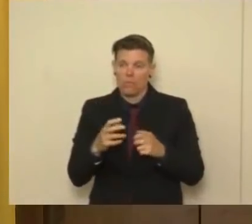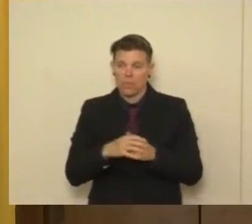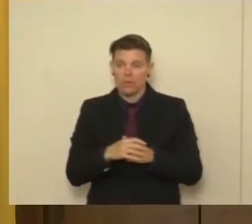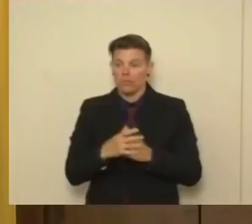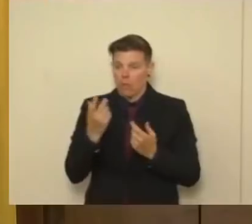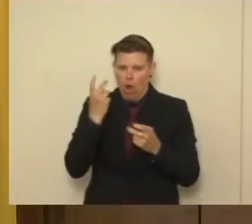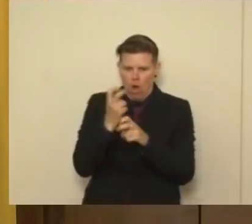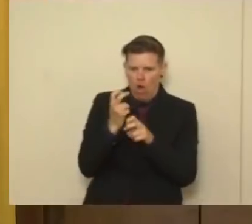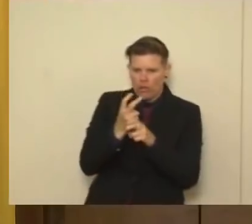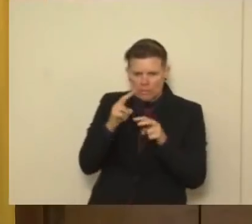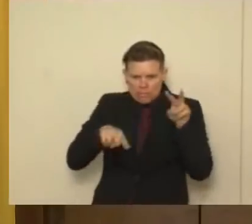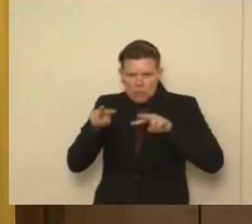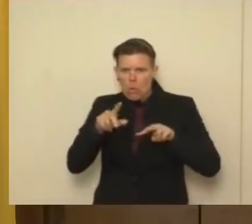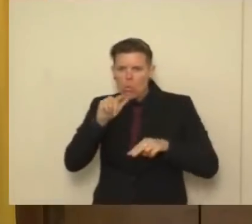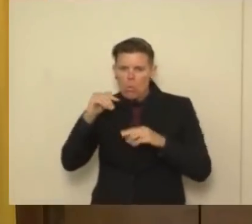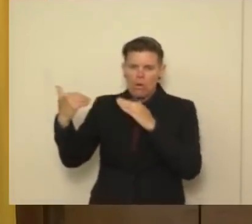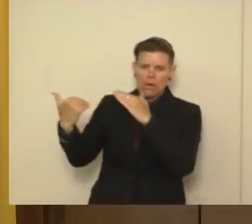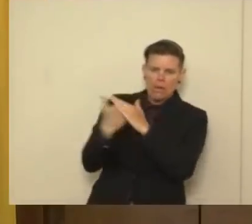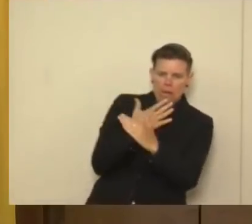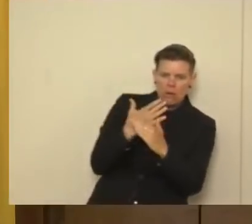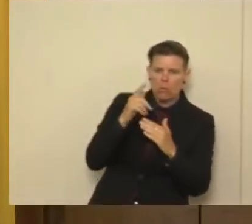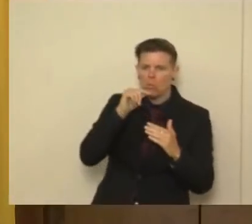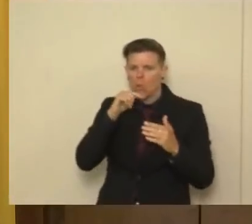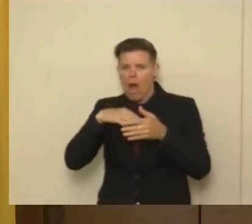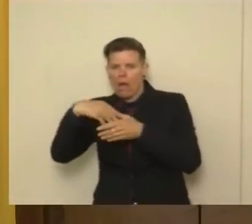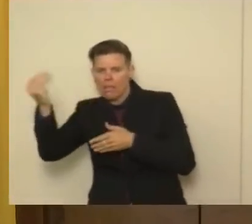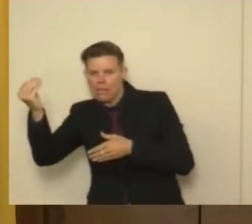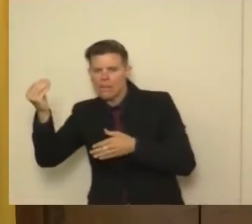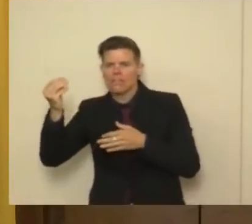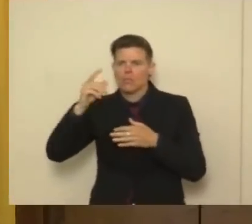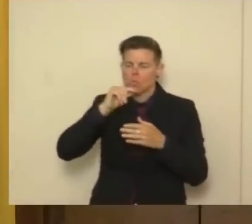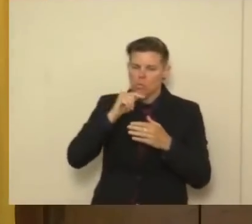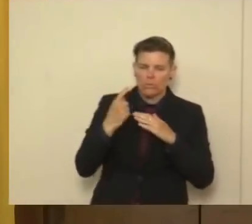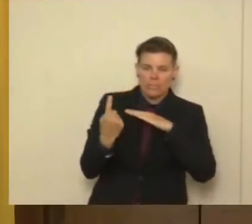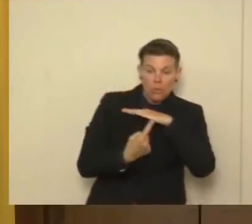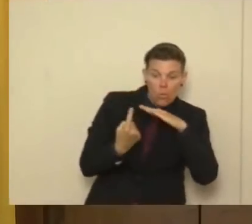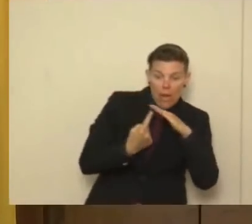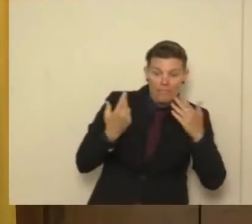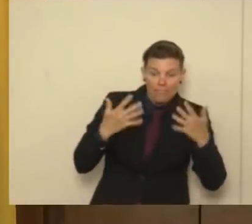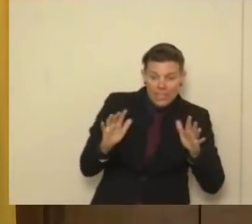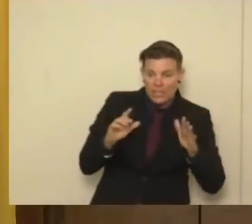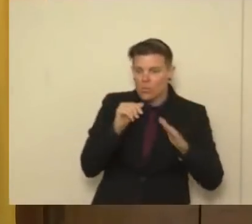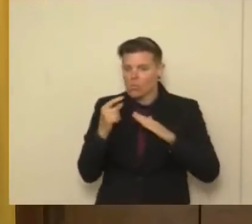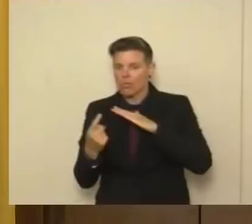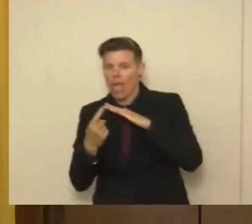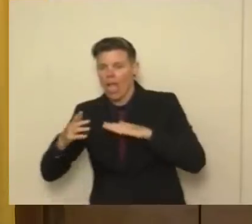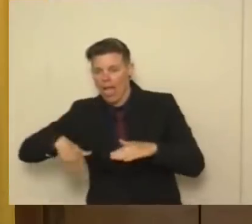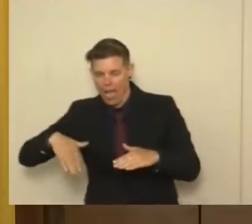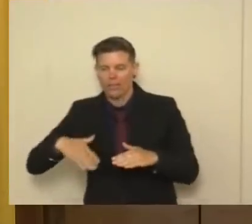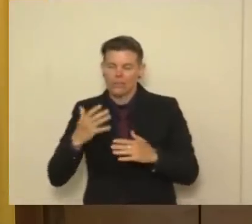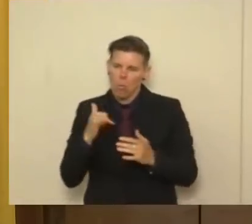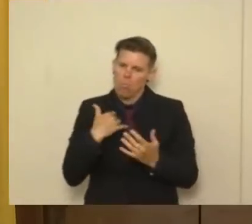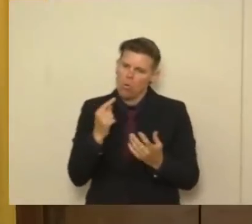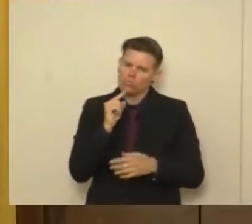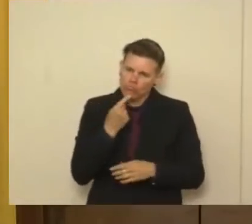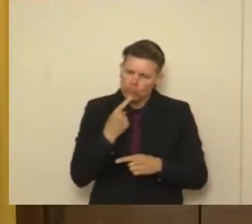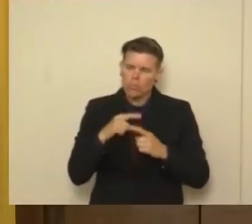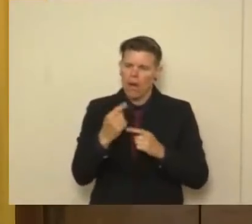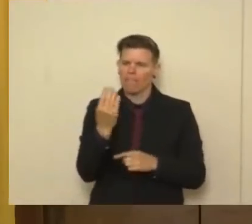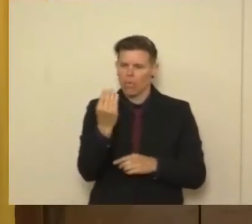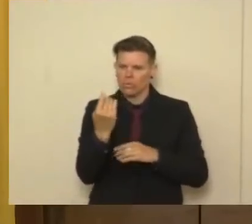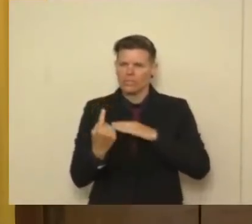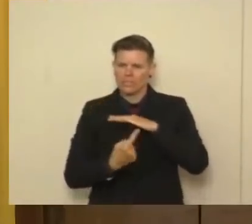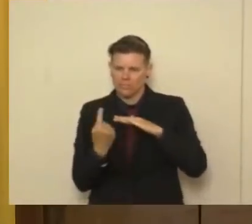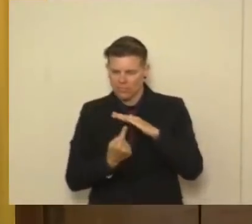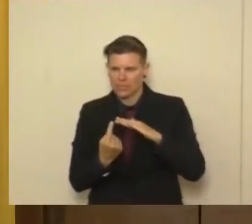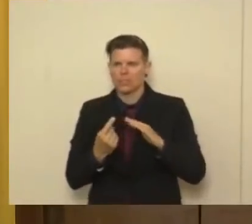state. We will not know whether or not people take the quarantine as seriously as we need them to. We will need New Mexicans, do not put yourself in